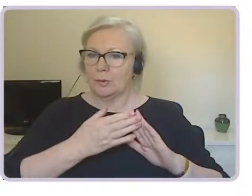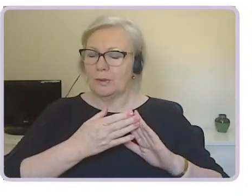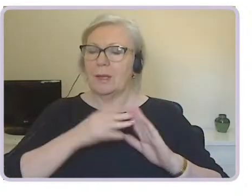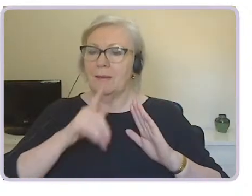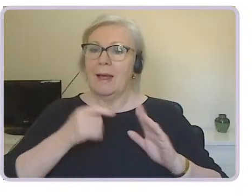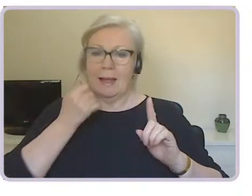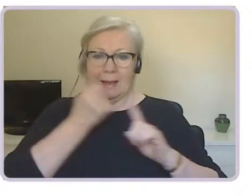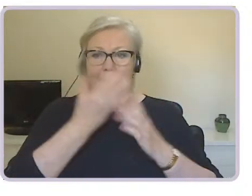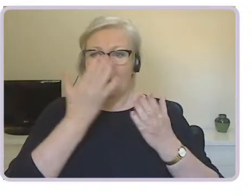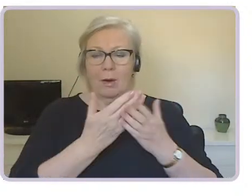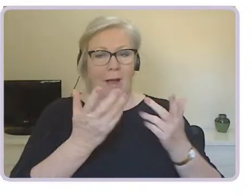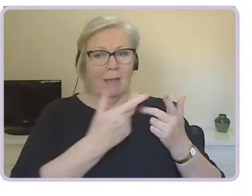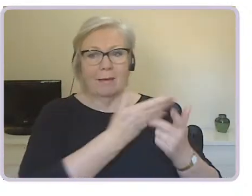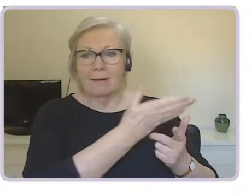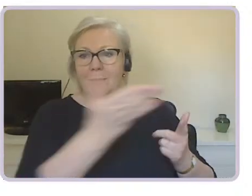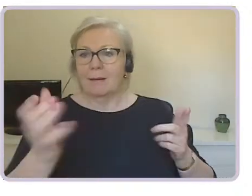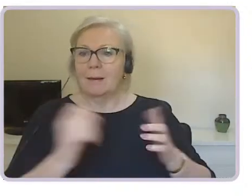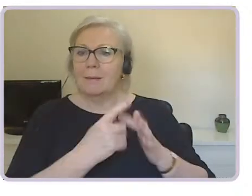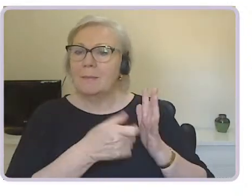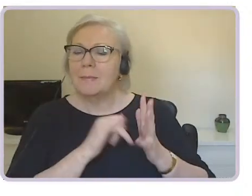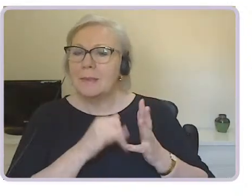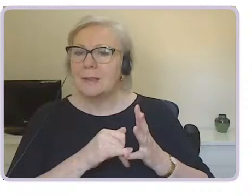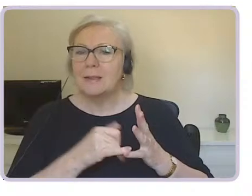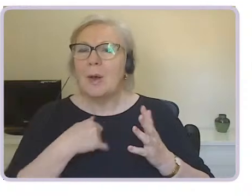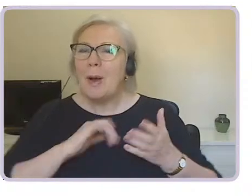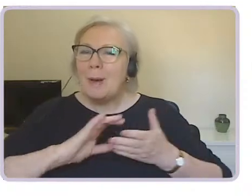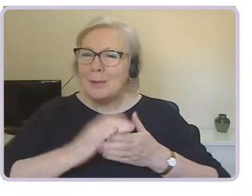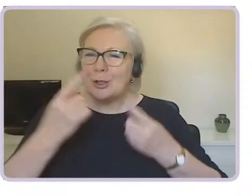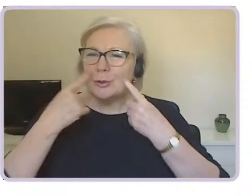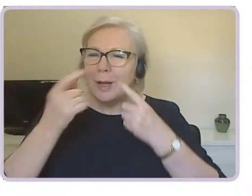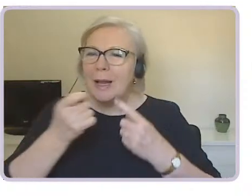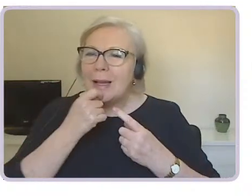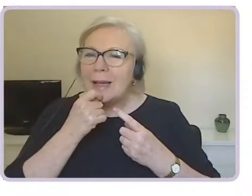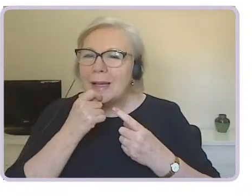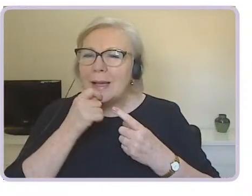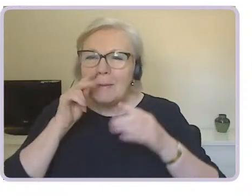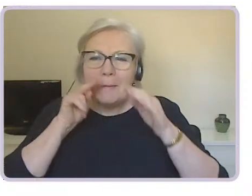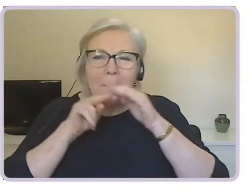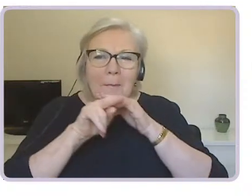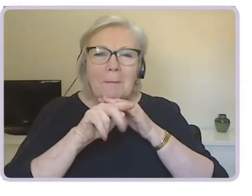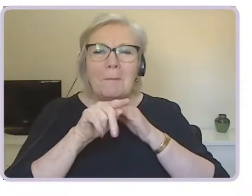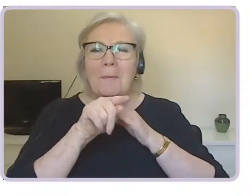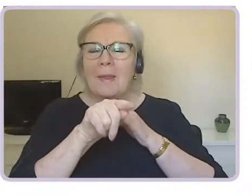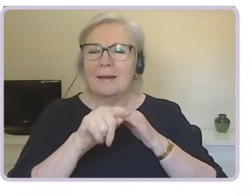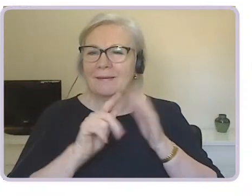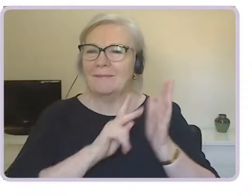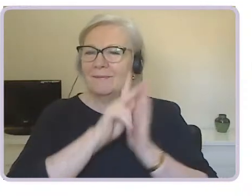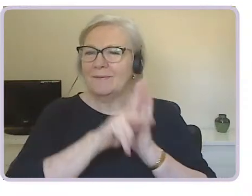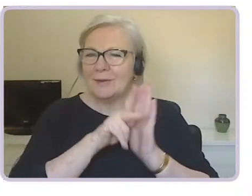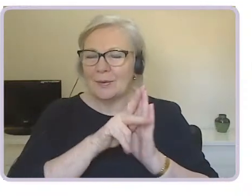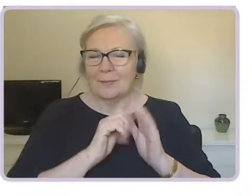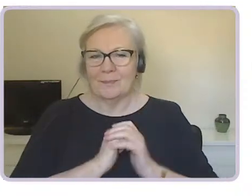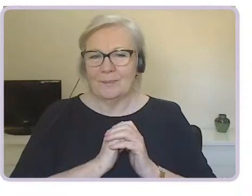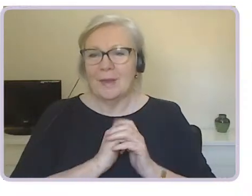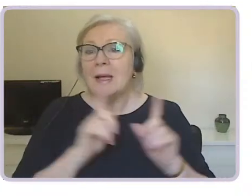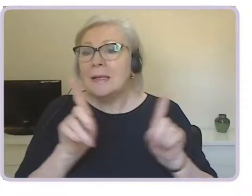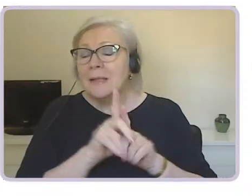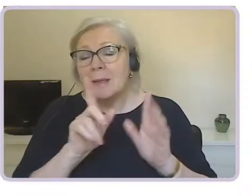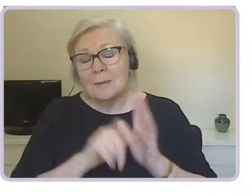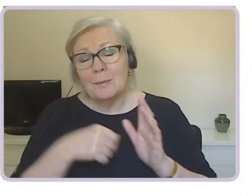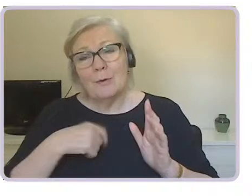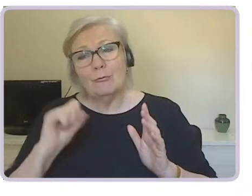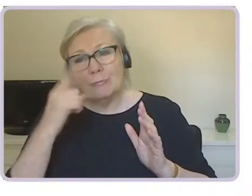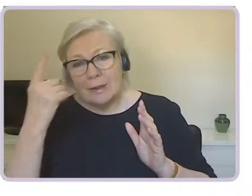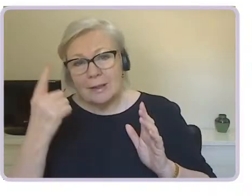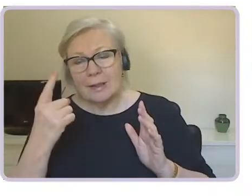was really pleased to be able to show you a small glimpse of that video, but at the same time, I recognize in seeing a